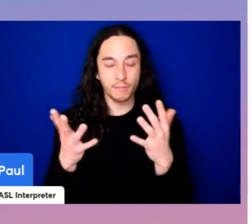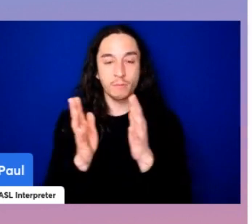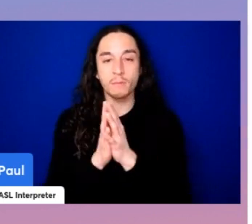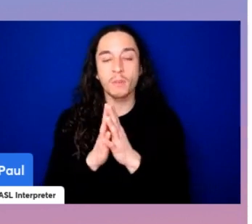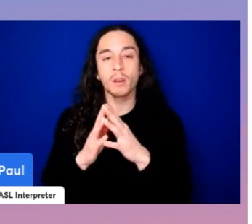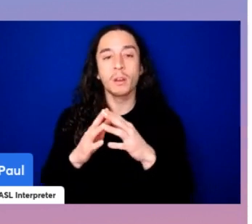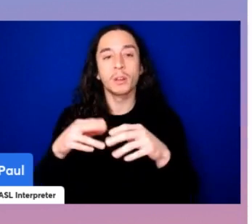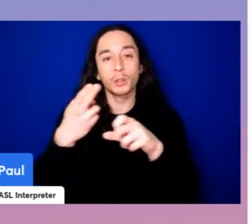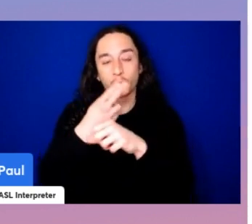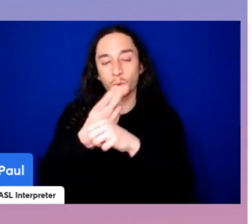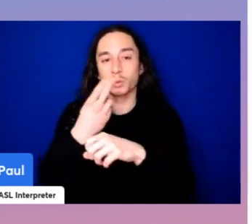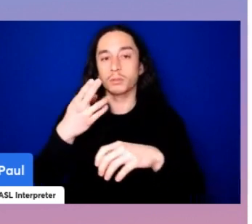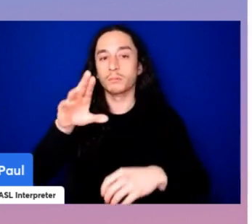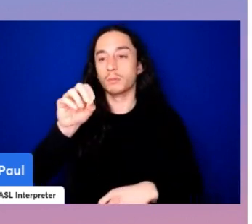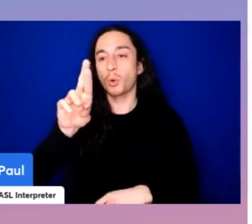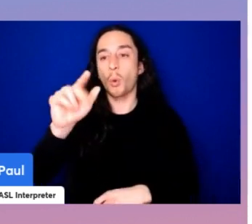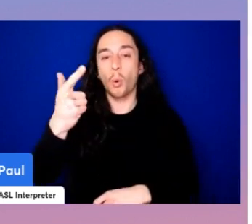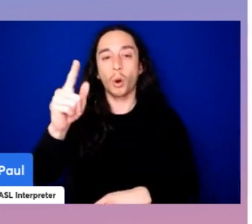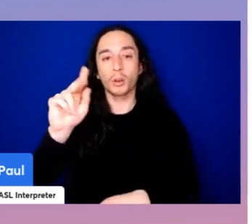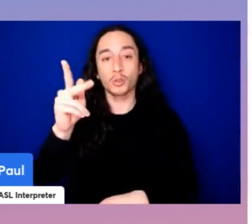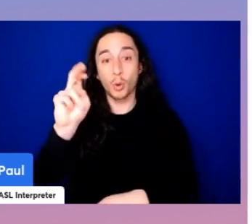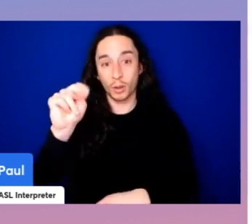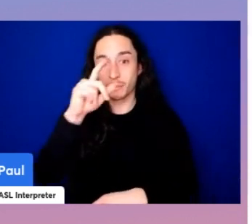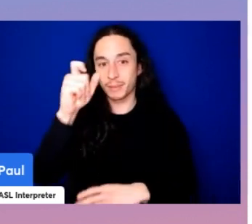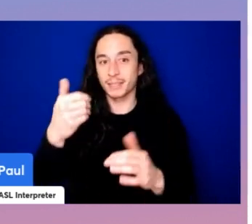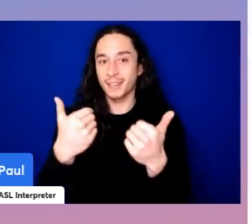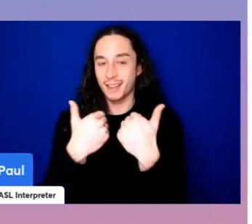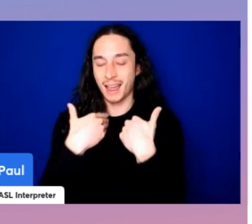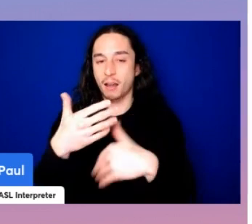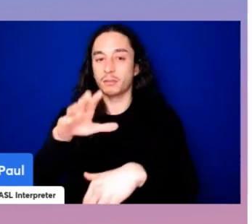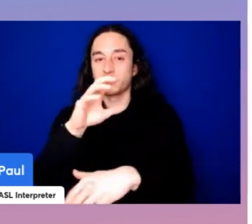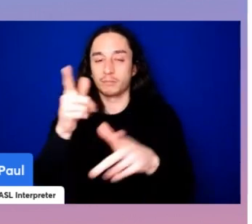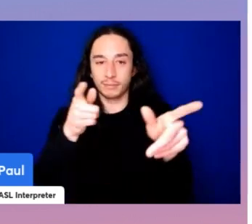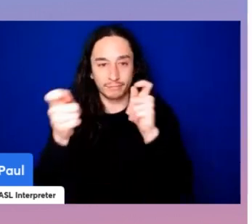use the org token because it has administrative access to the